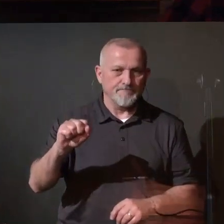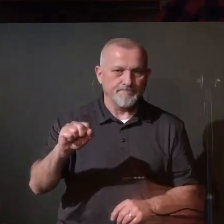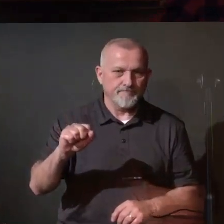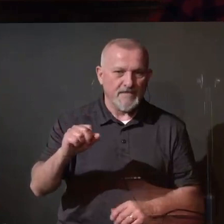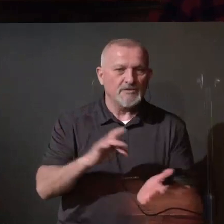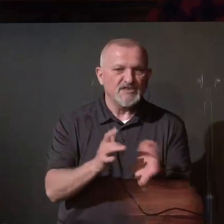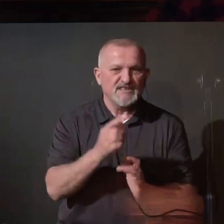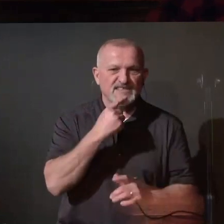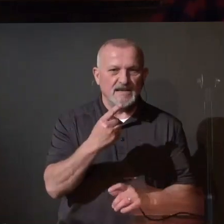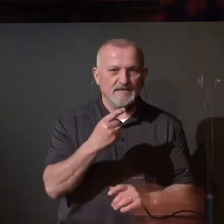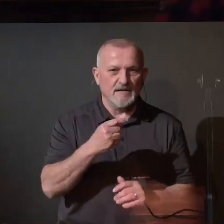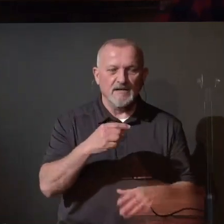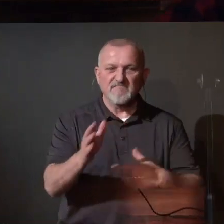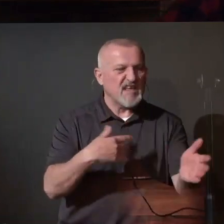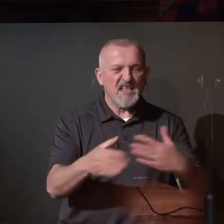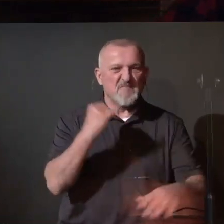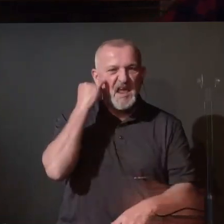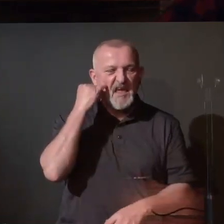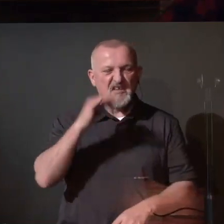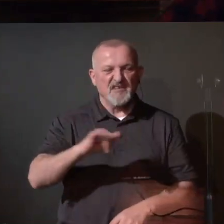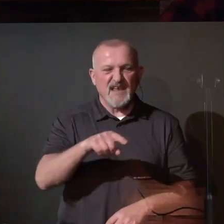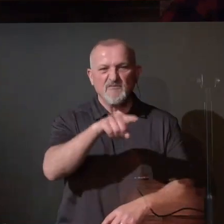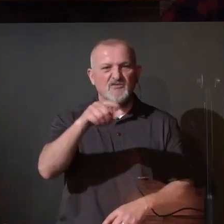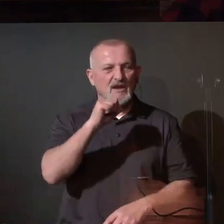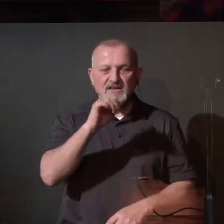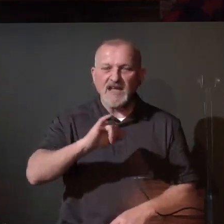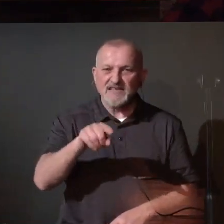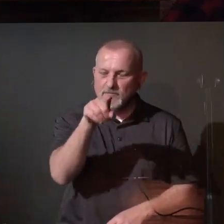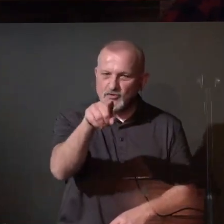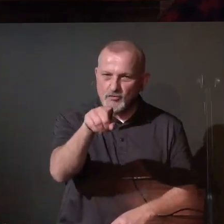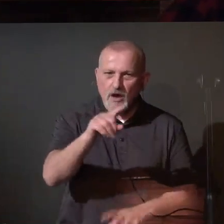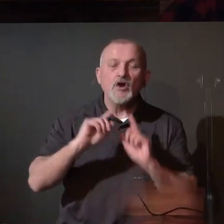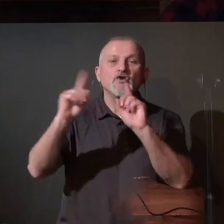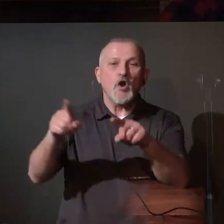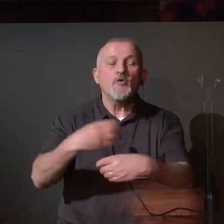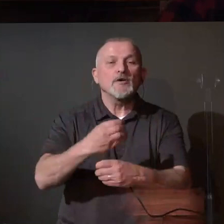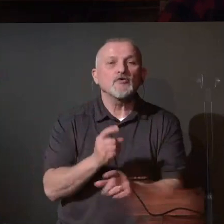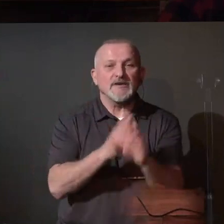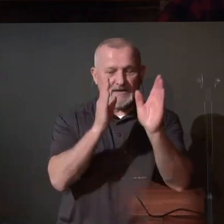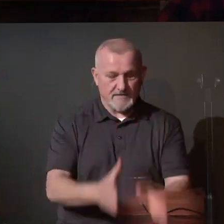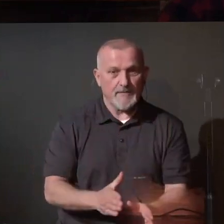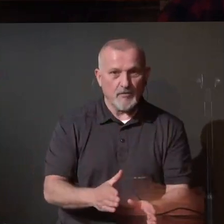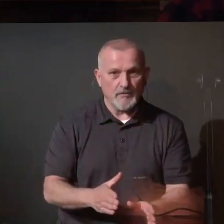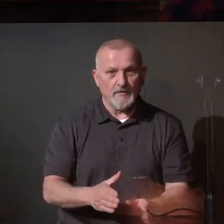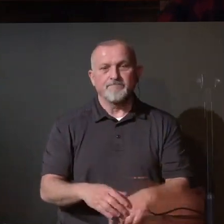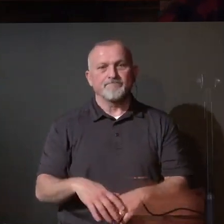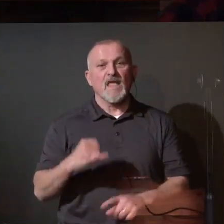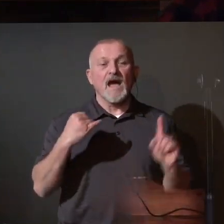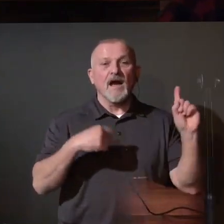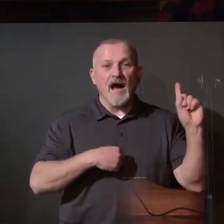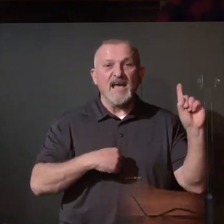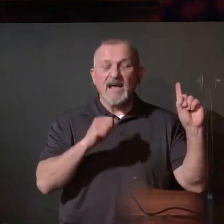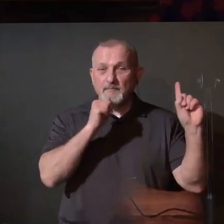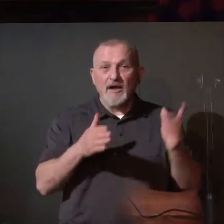and teach everyone. And if you'll do this, I'm not going to leave you hanging. You're trusting in your own power. You're trusting in your